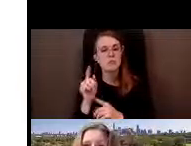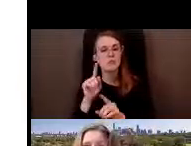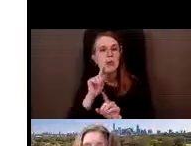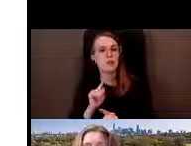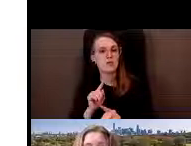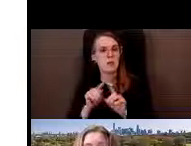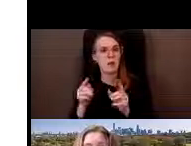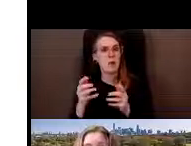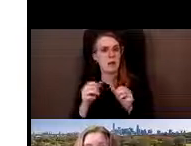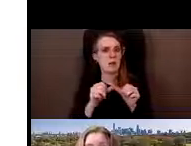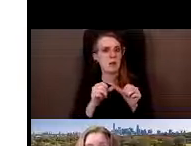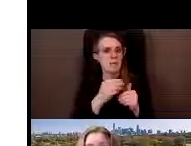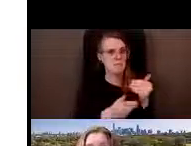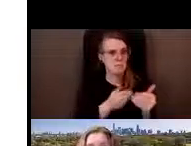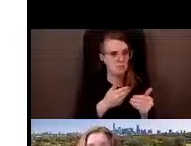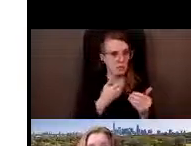time.